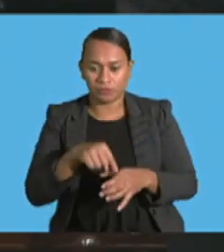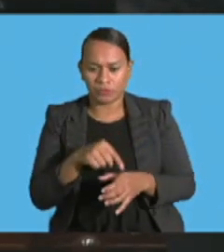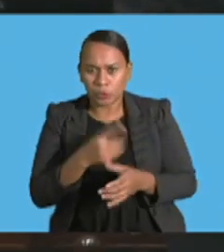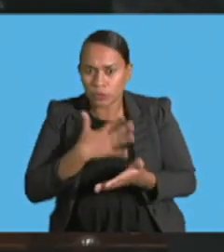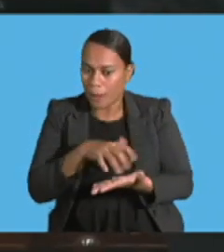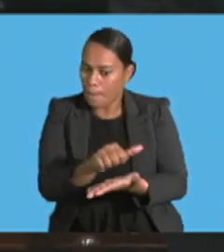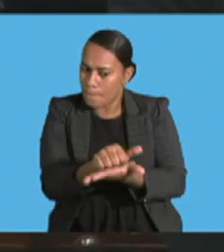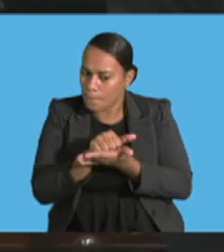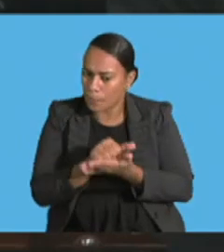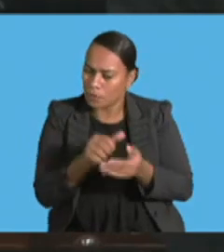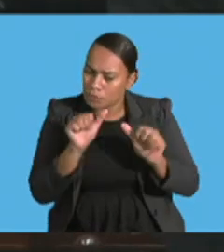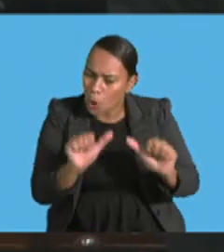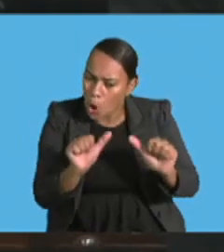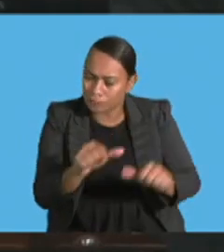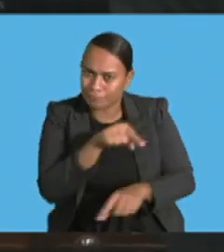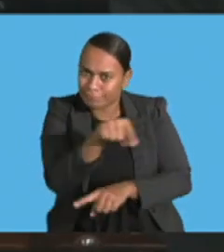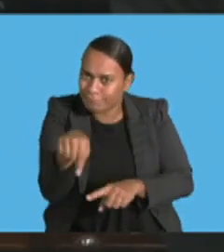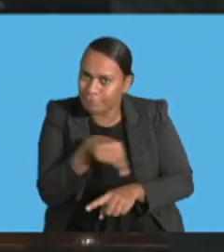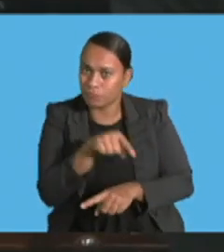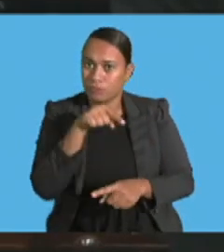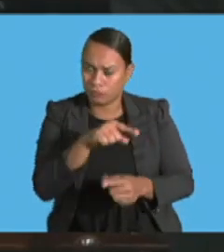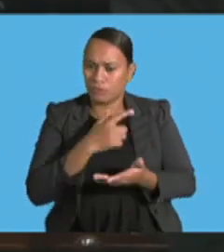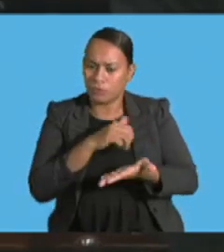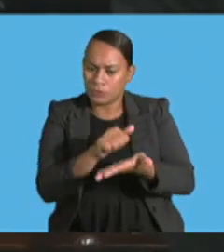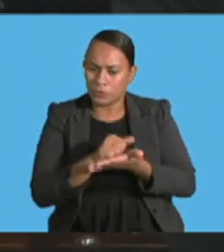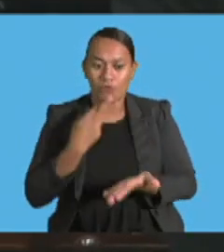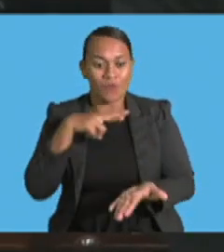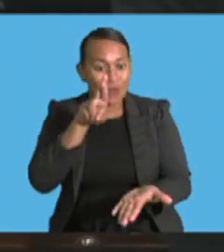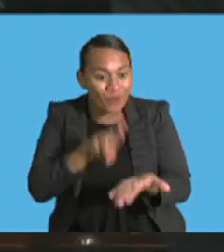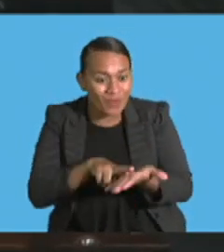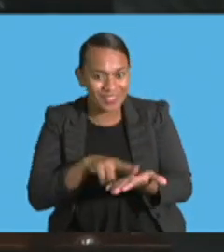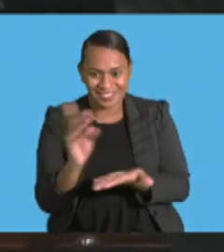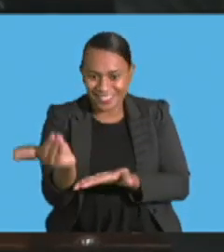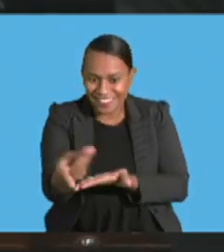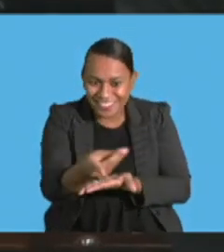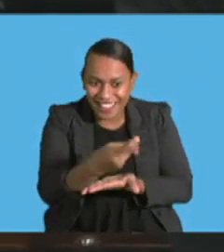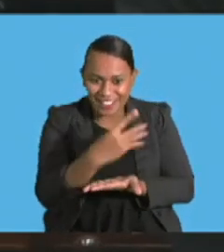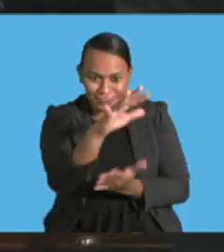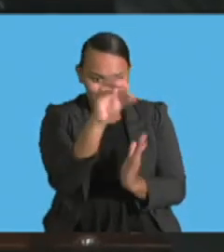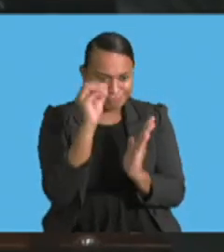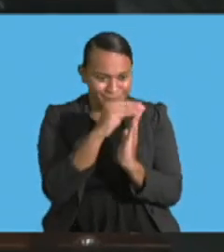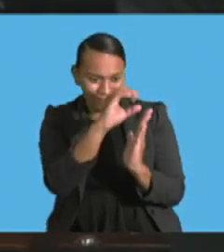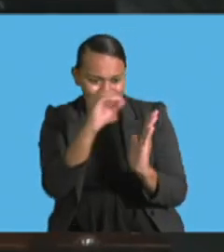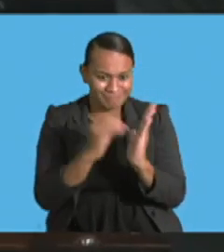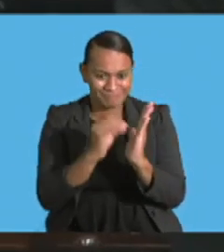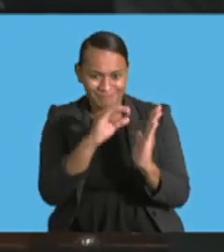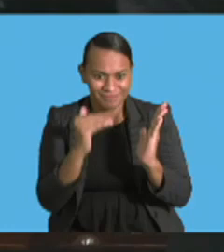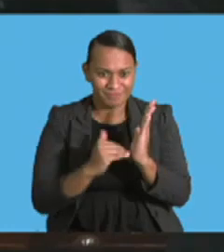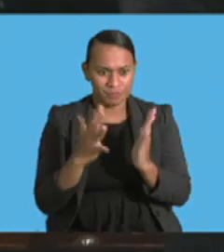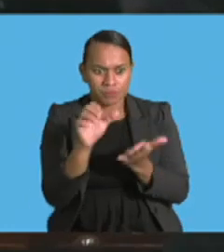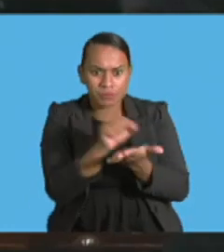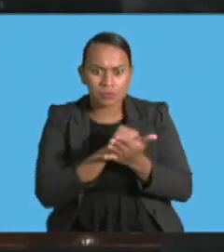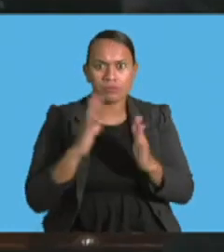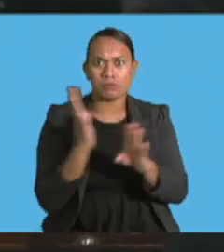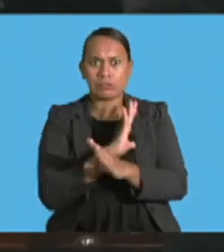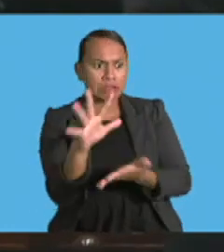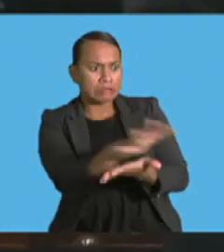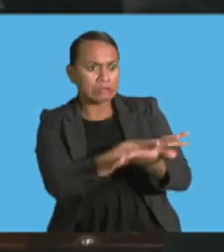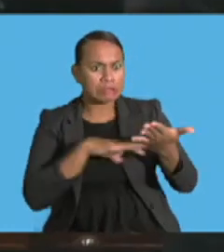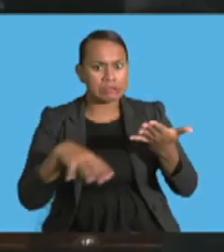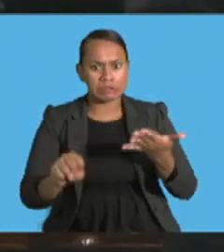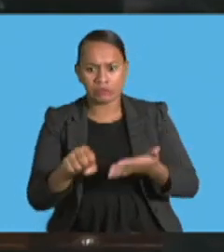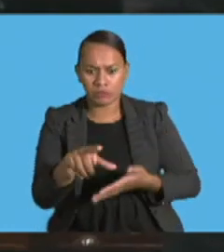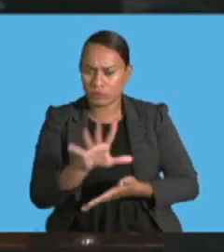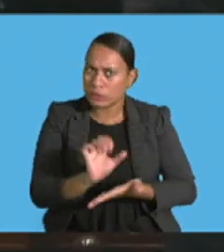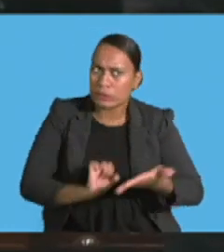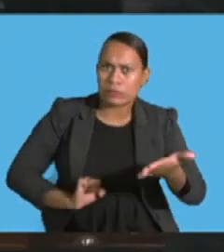have complete data on what is traded, what's volume of trade, what's the existing stock on the ground. Mr. Speaker, say